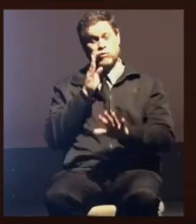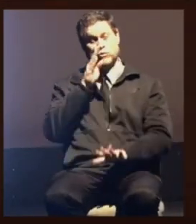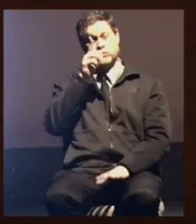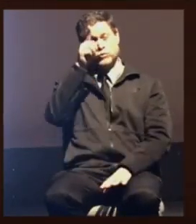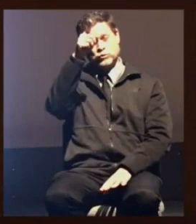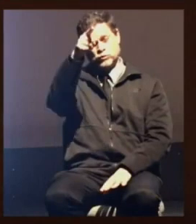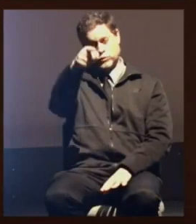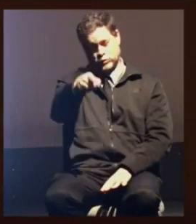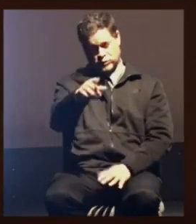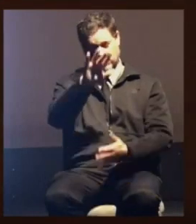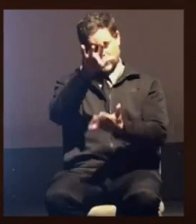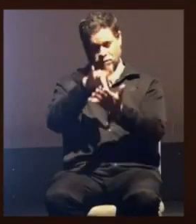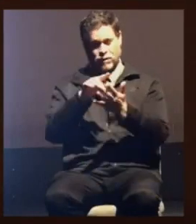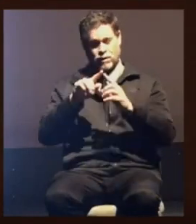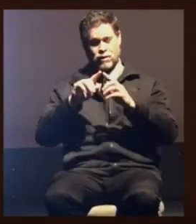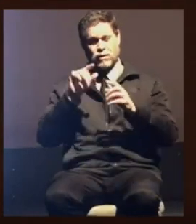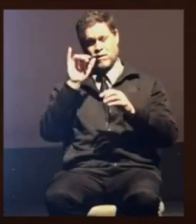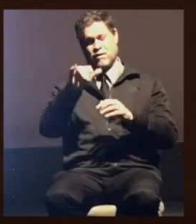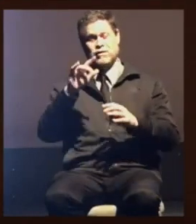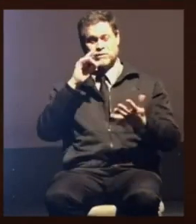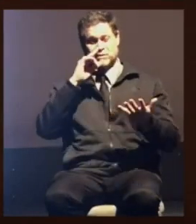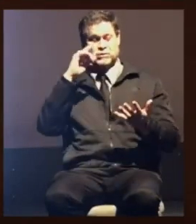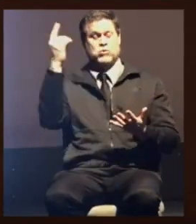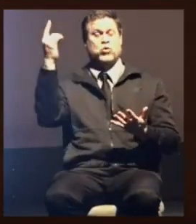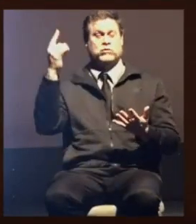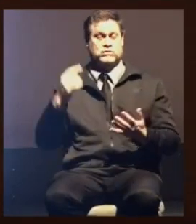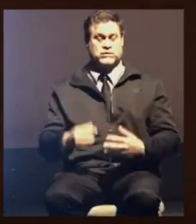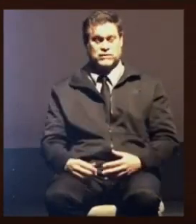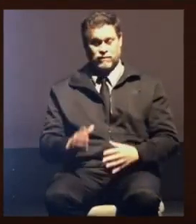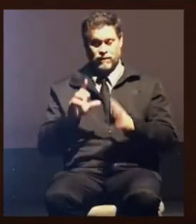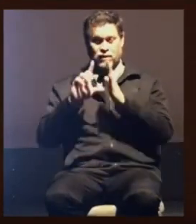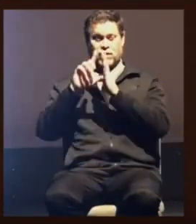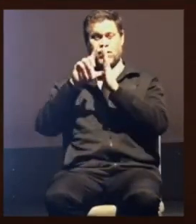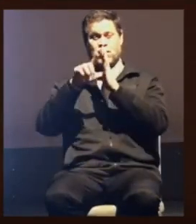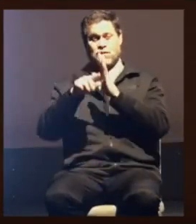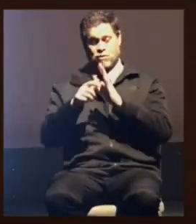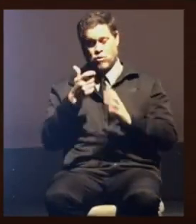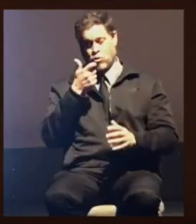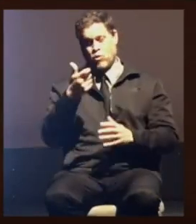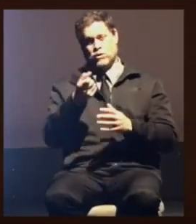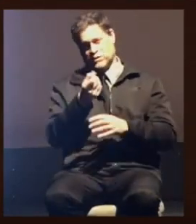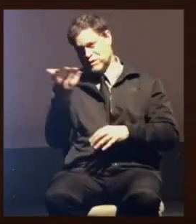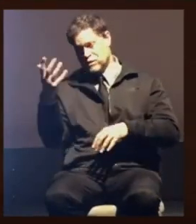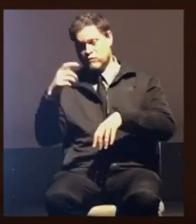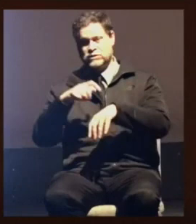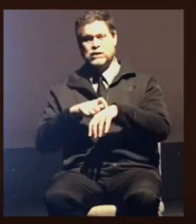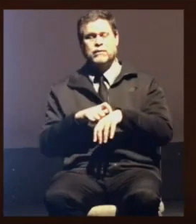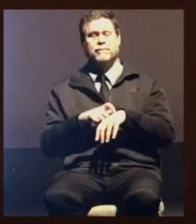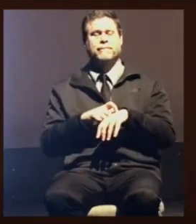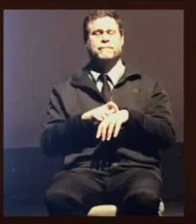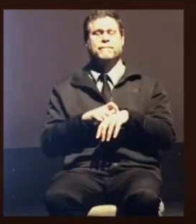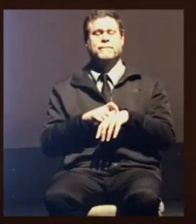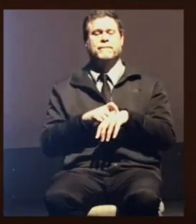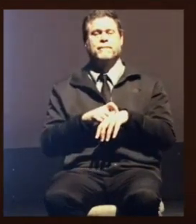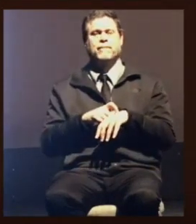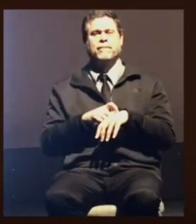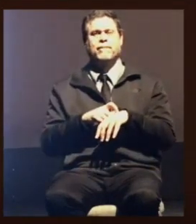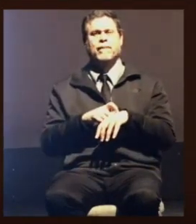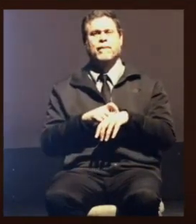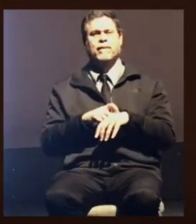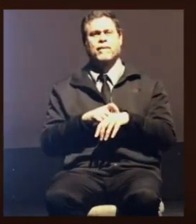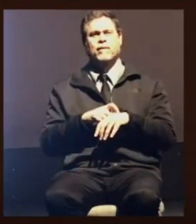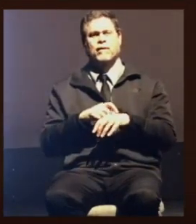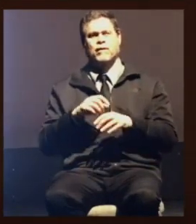time. That must get boring. And then after watching him several times, it's a little